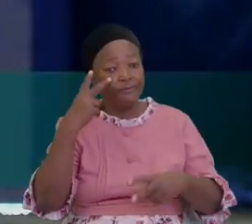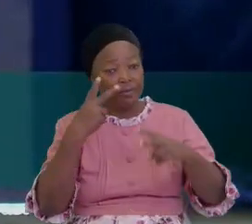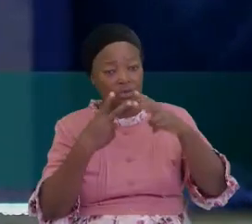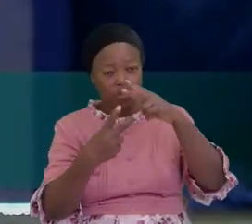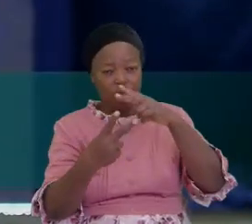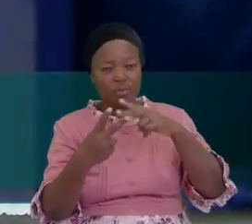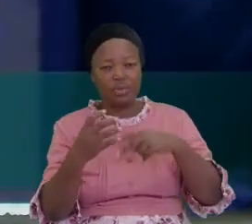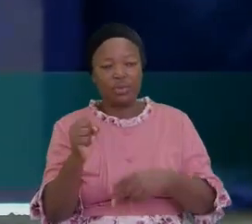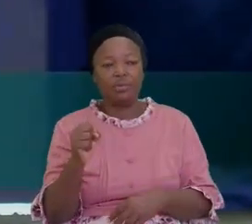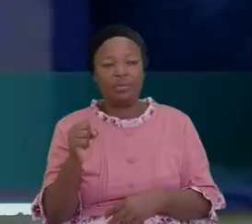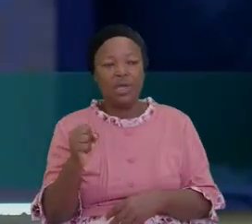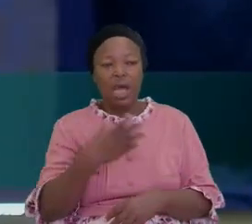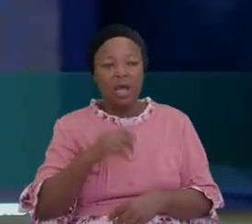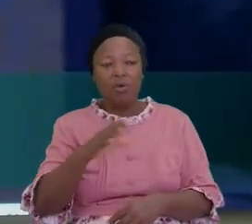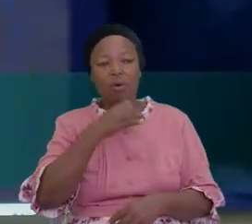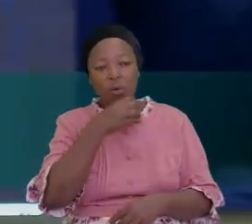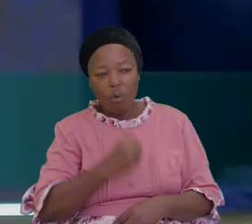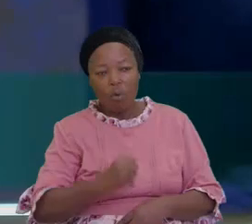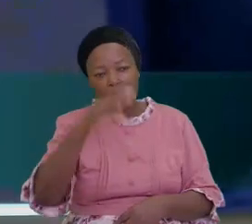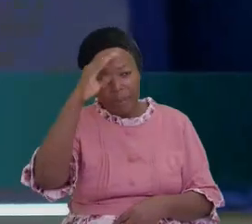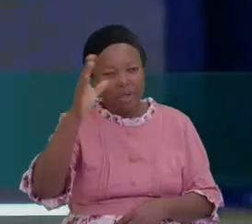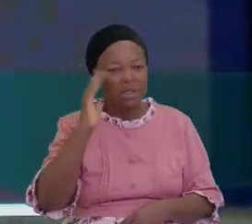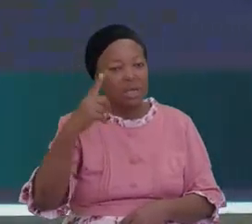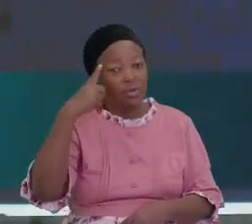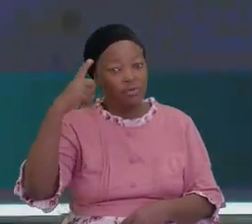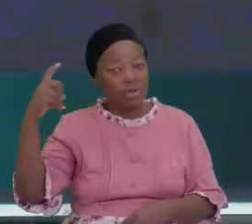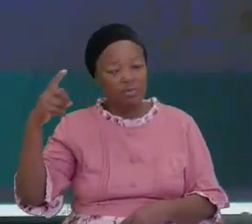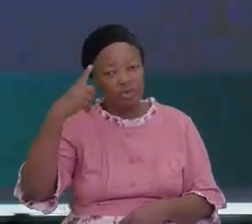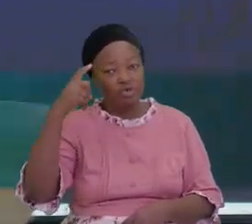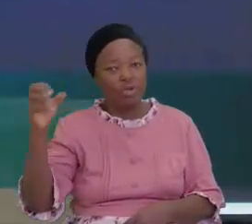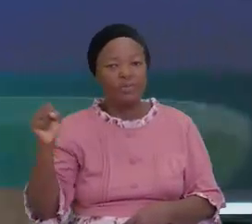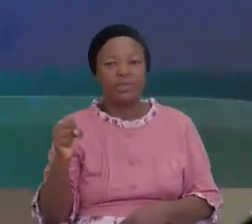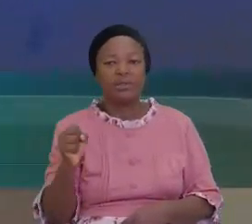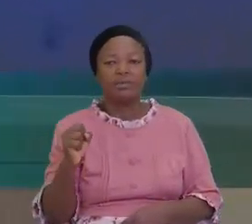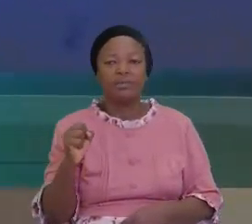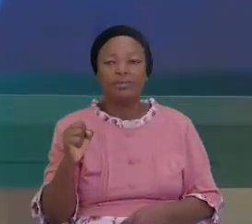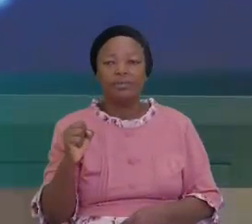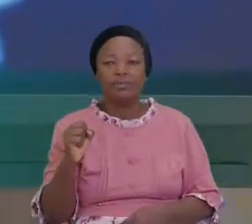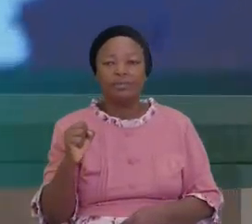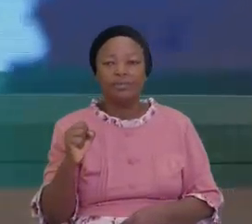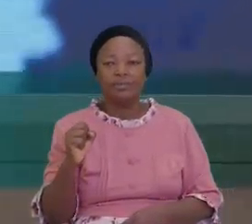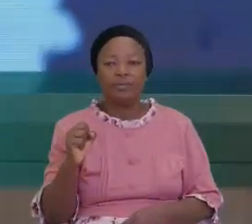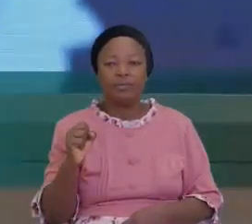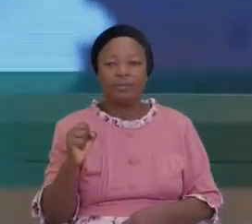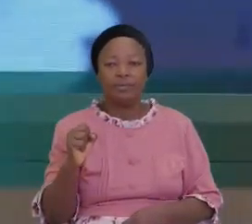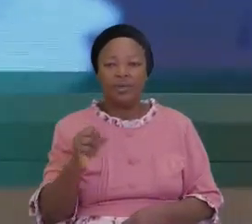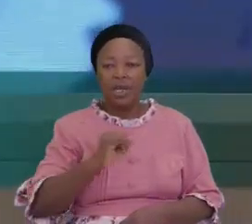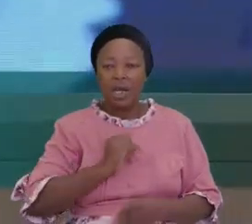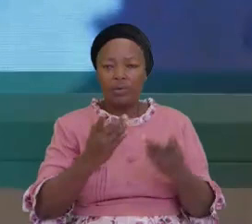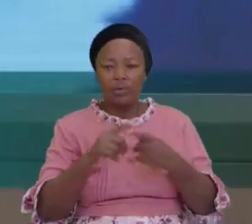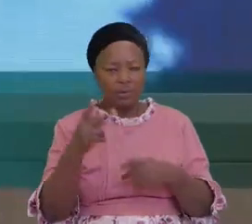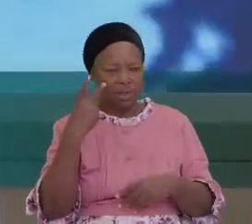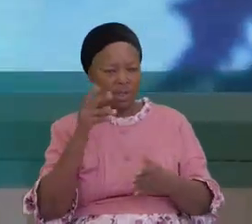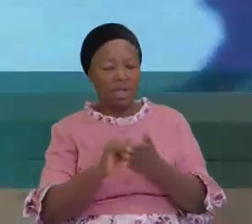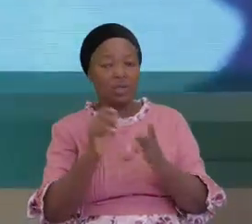and your old men shall dream dreams, I want you to look at that